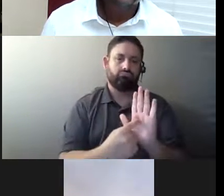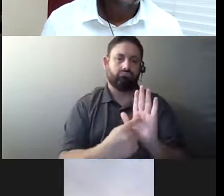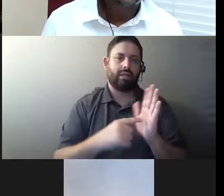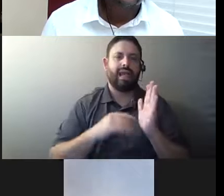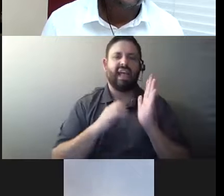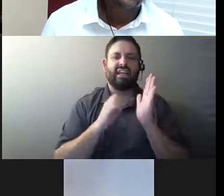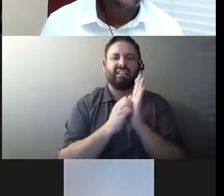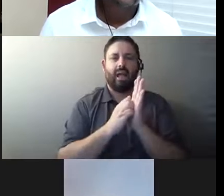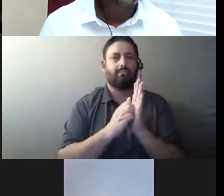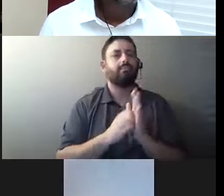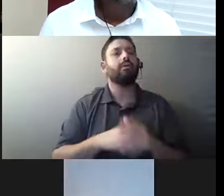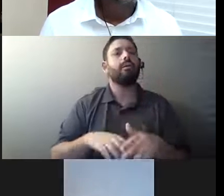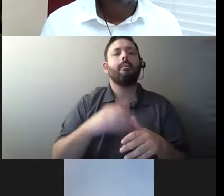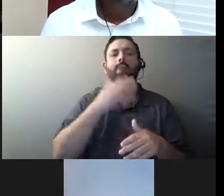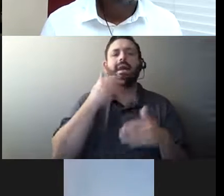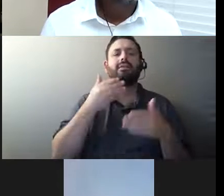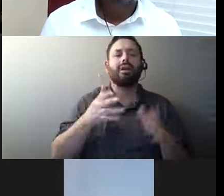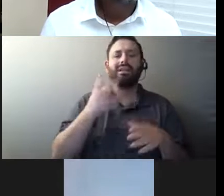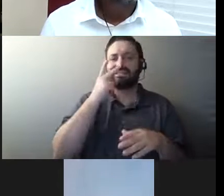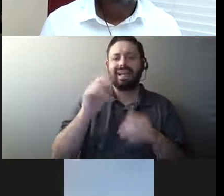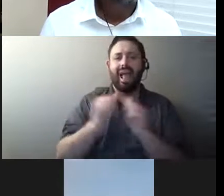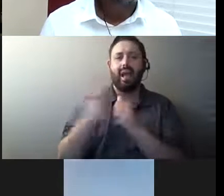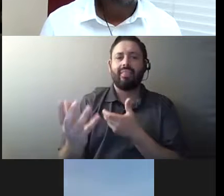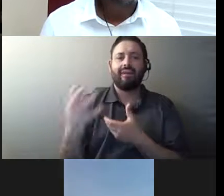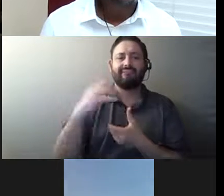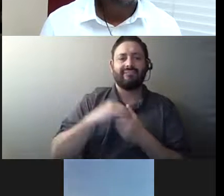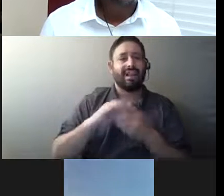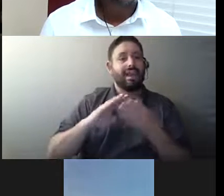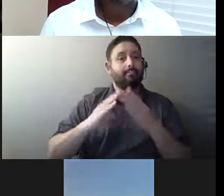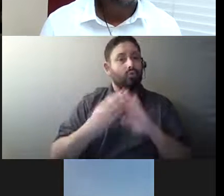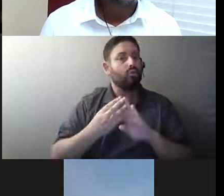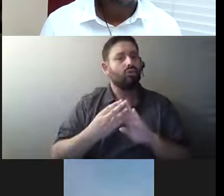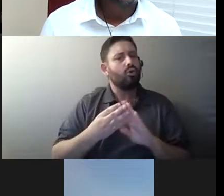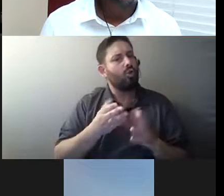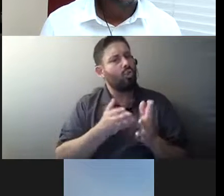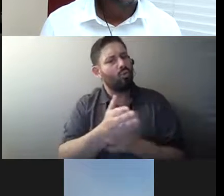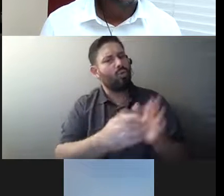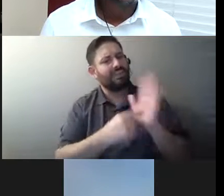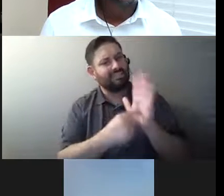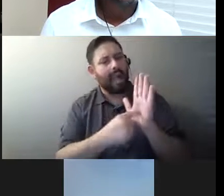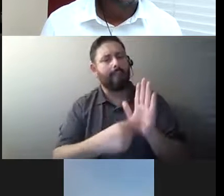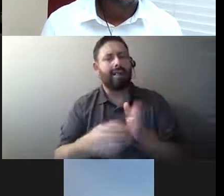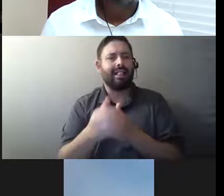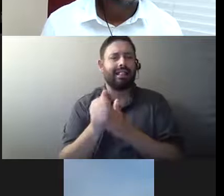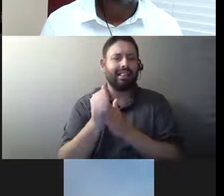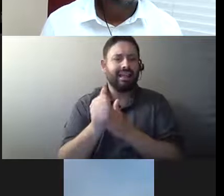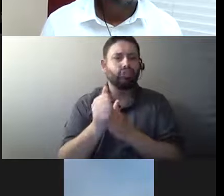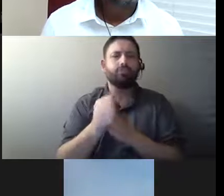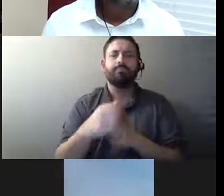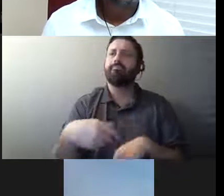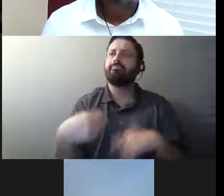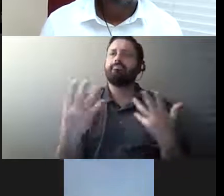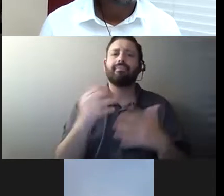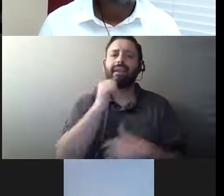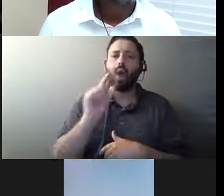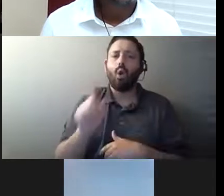see how they fit into a community is through by example with leadership, not only through